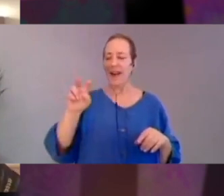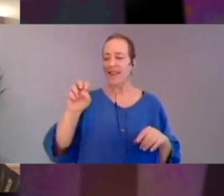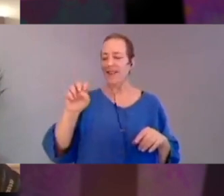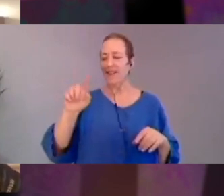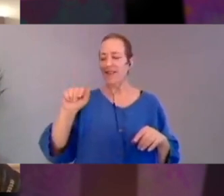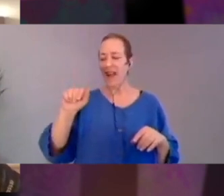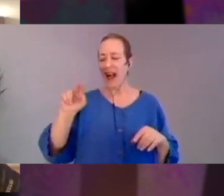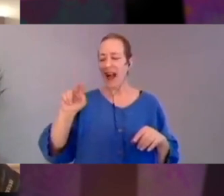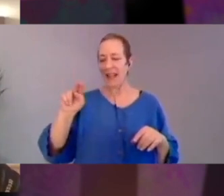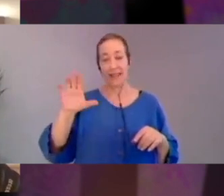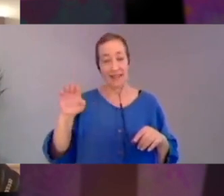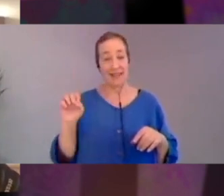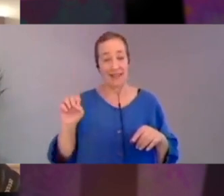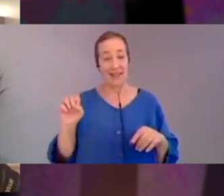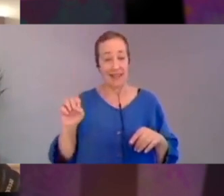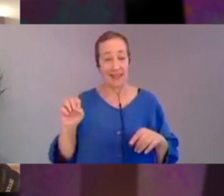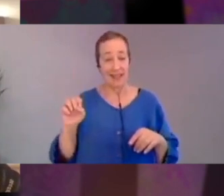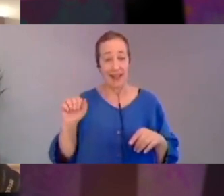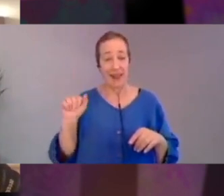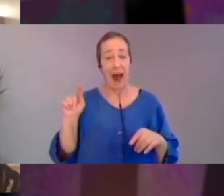navigating differences and